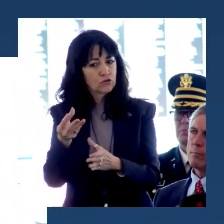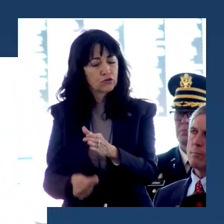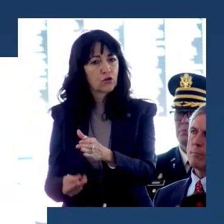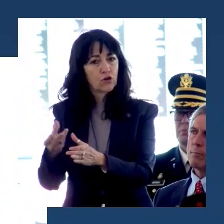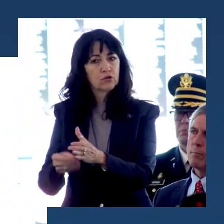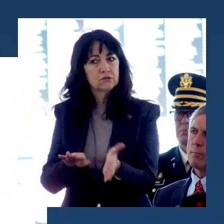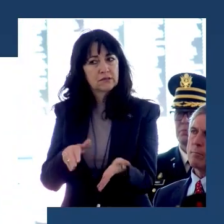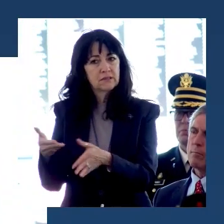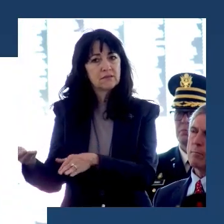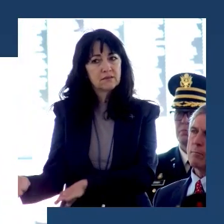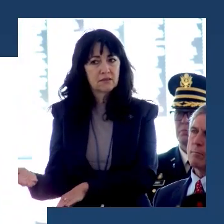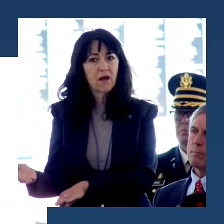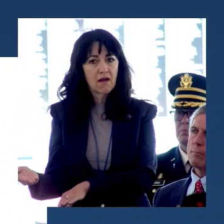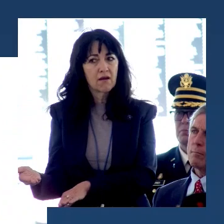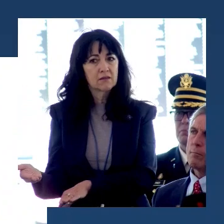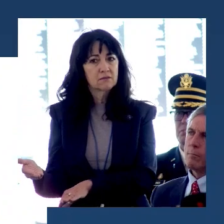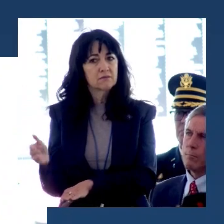levels.